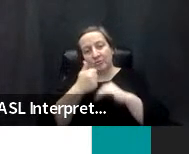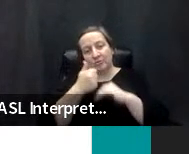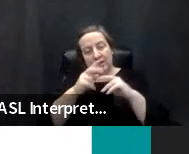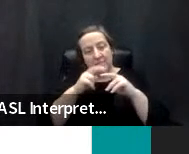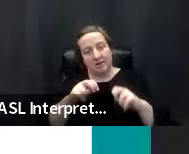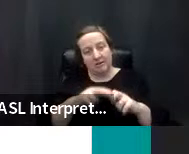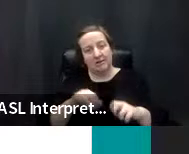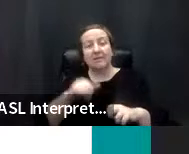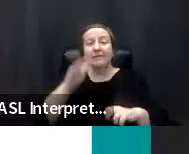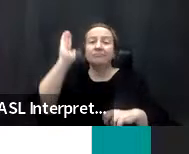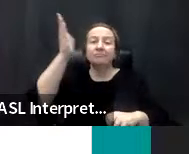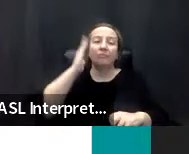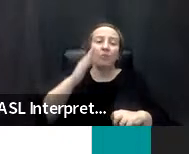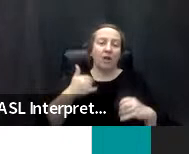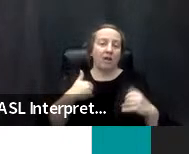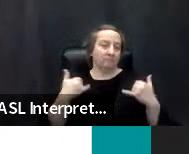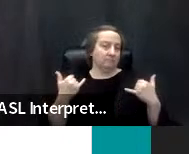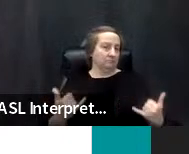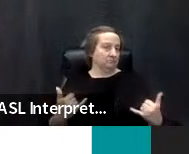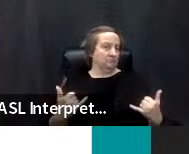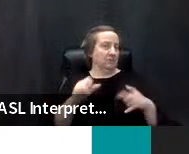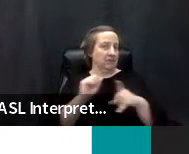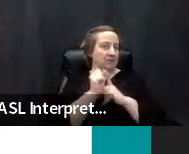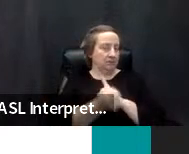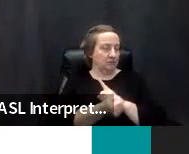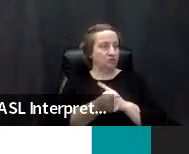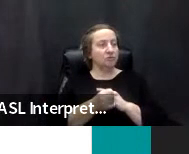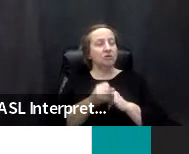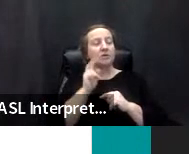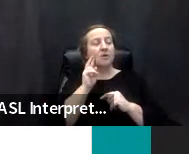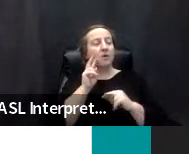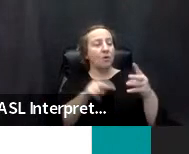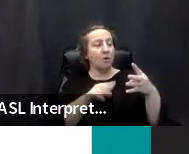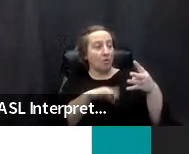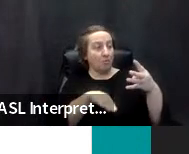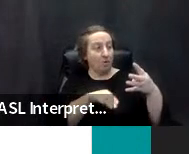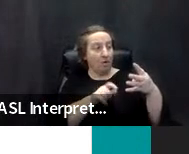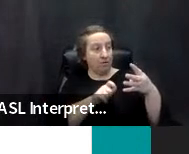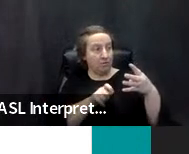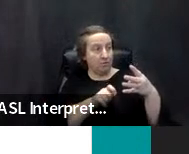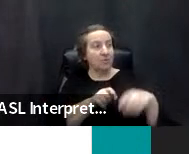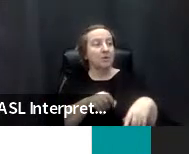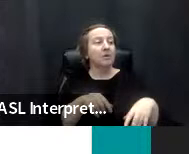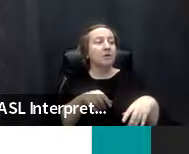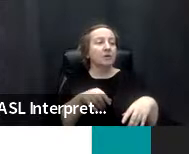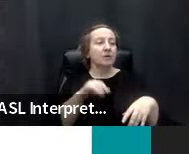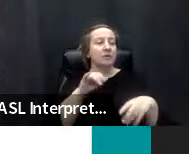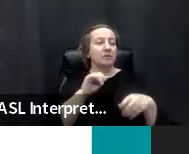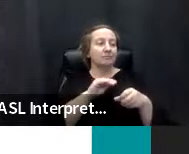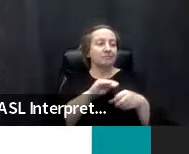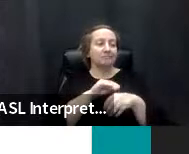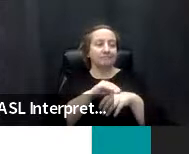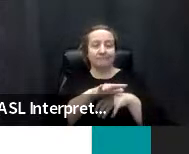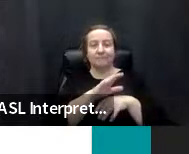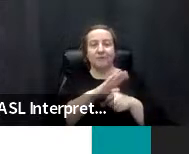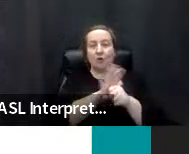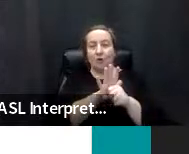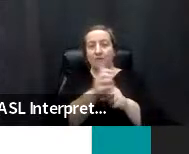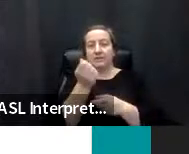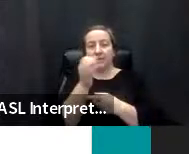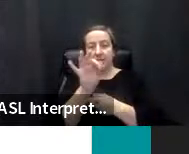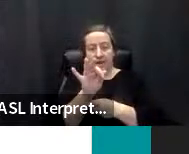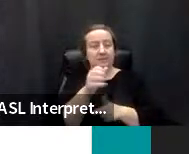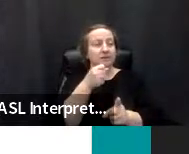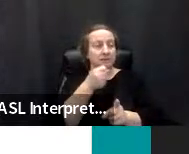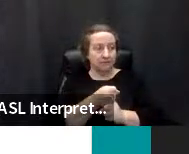will cover kind of current conditions. So if you look at the bottom bullet there, while the impacts of COVID-19 pandemic and